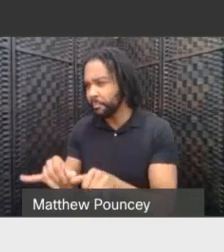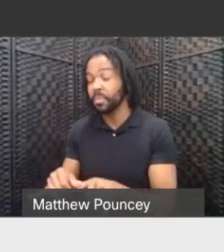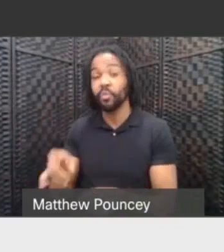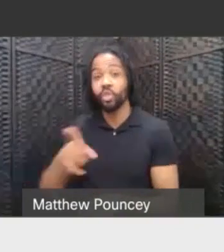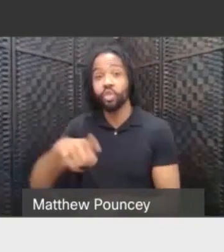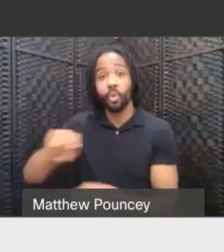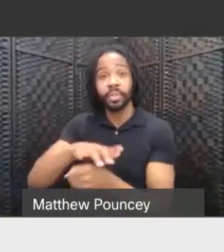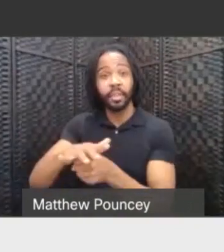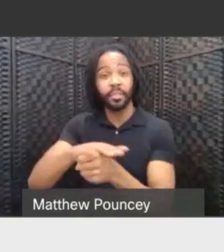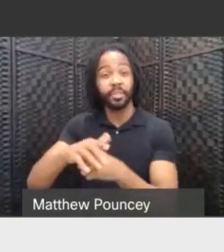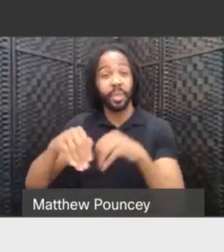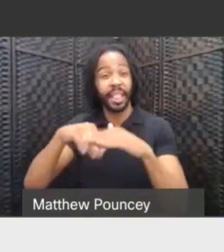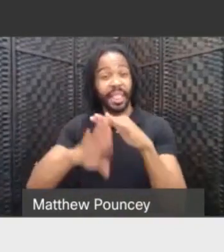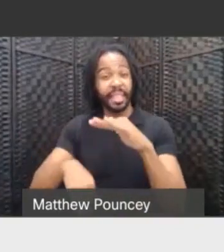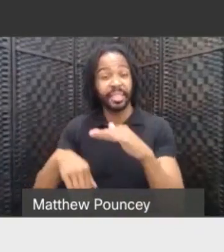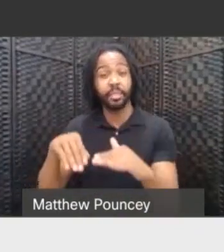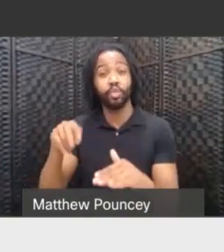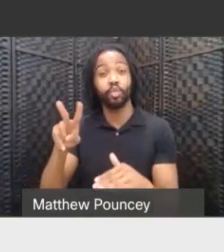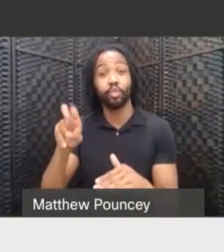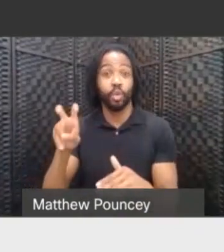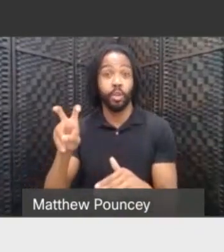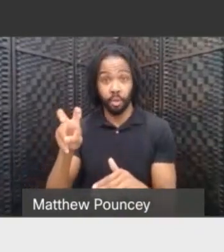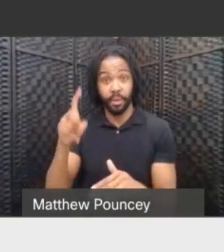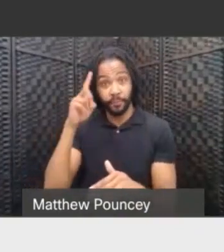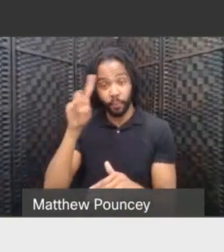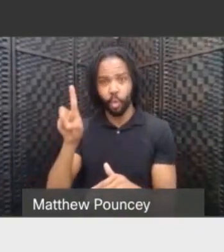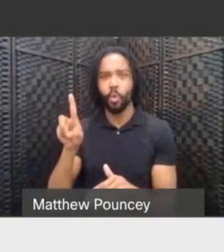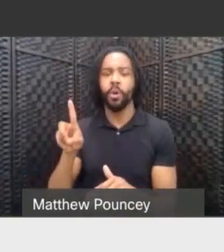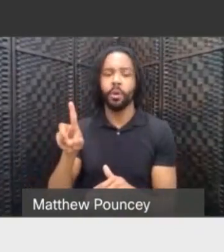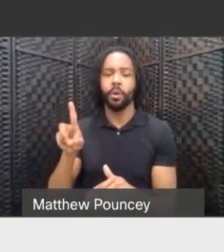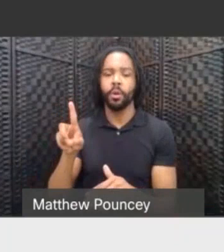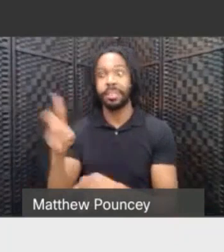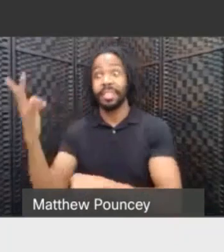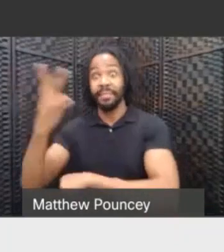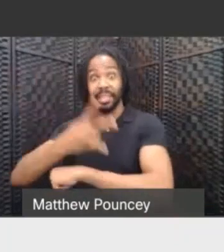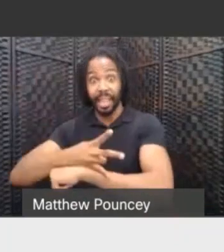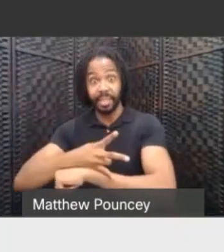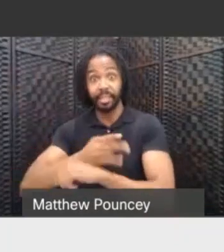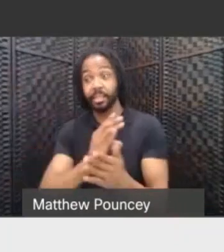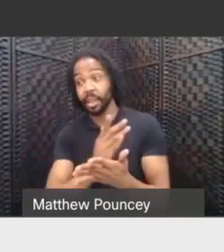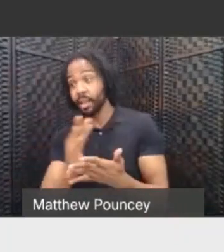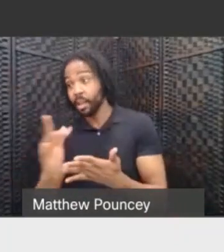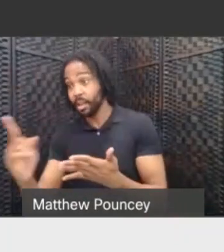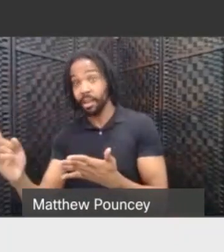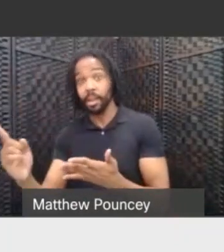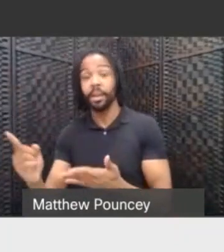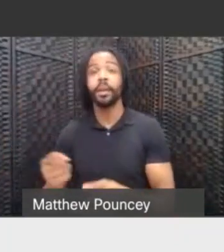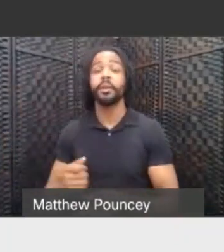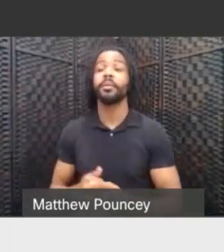than 200 per 100,000 over a 7-day period, if they